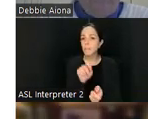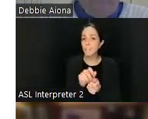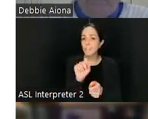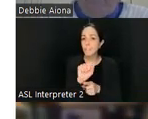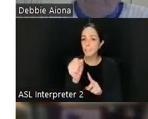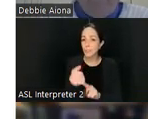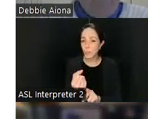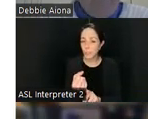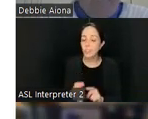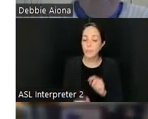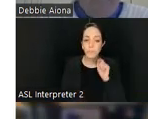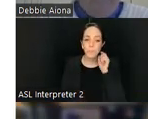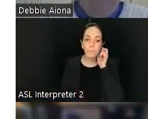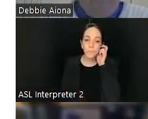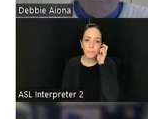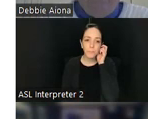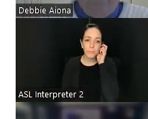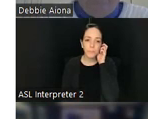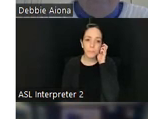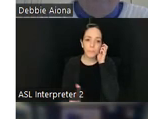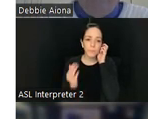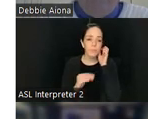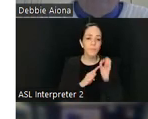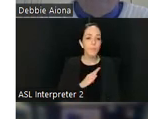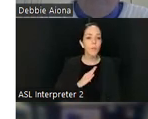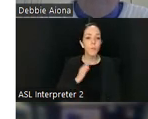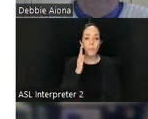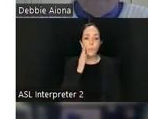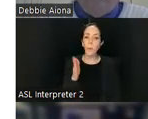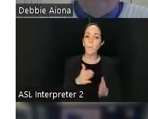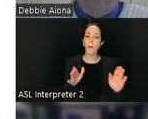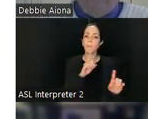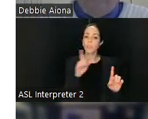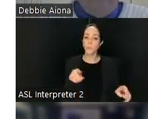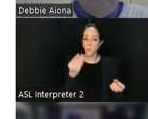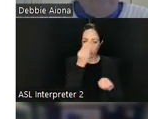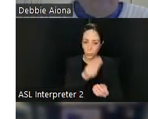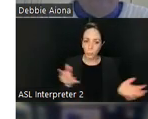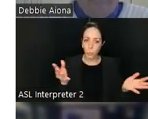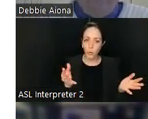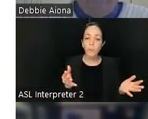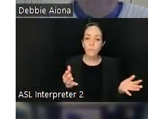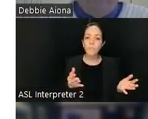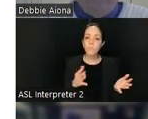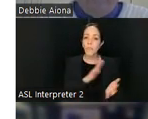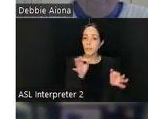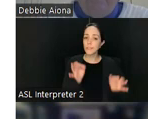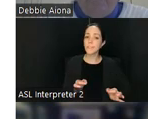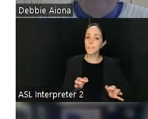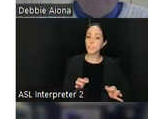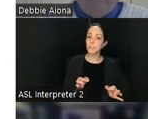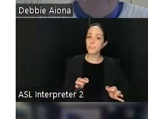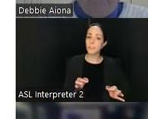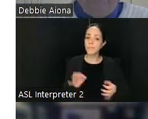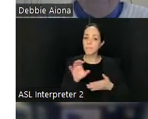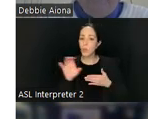contextual information. The board will publicly report its findings, conclusions, and recommendations coming